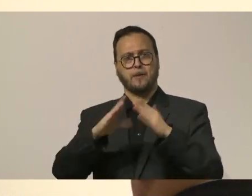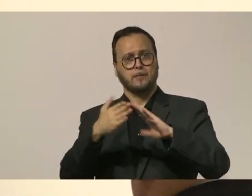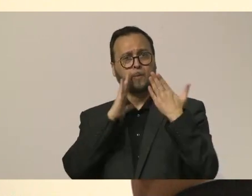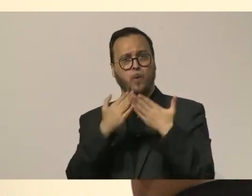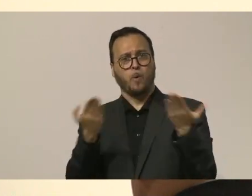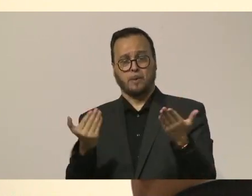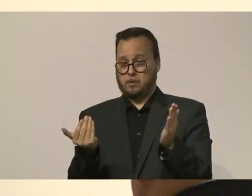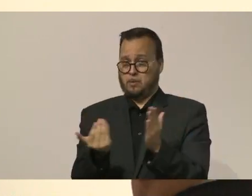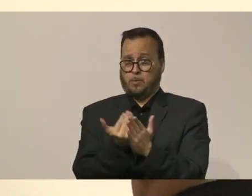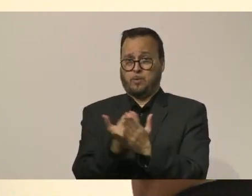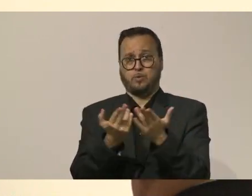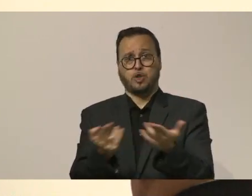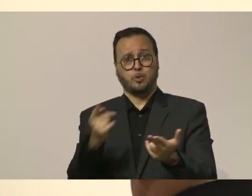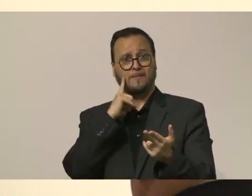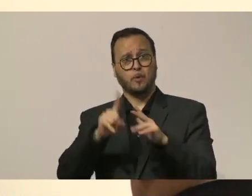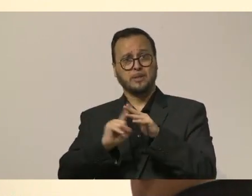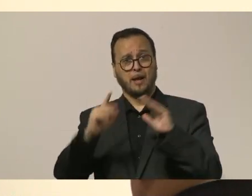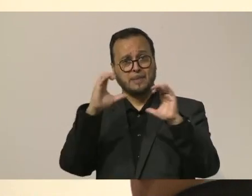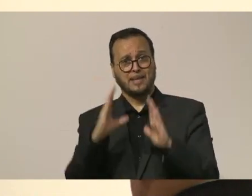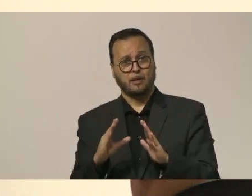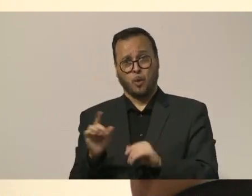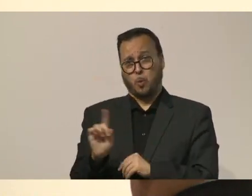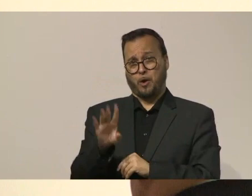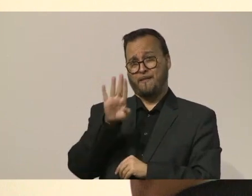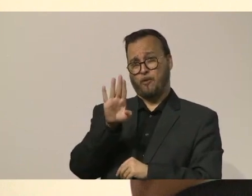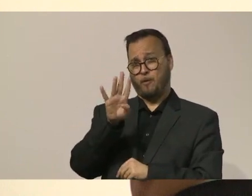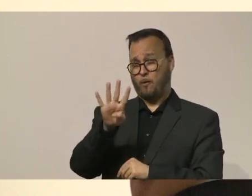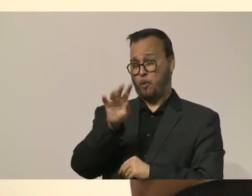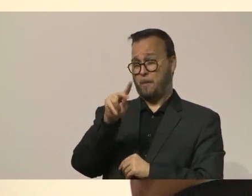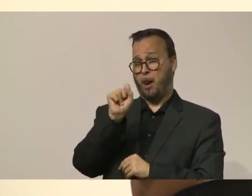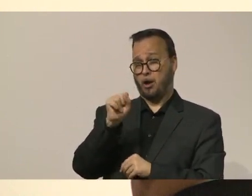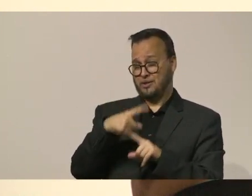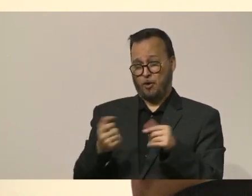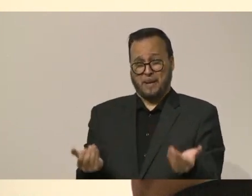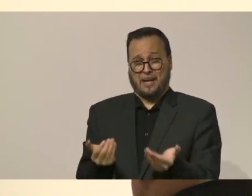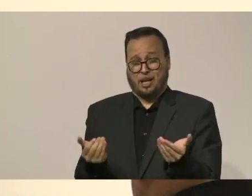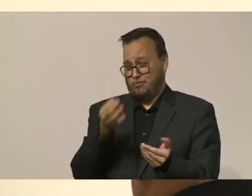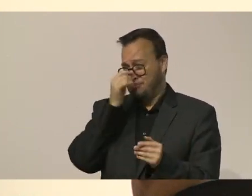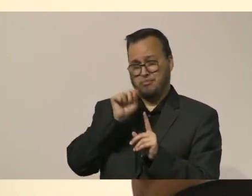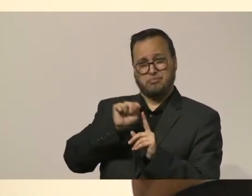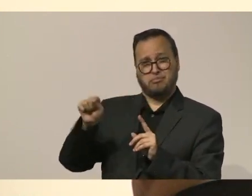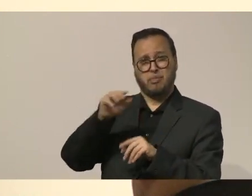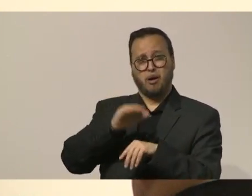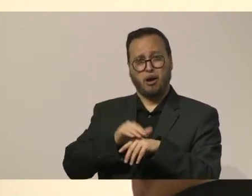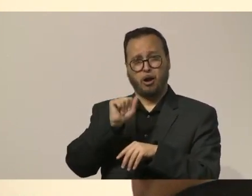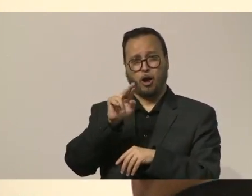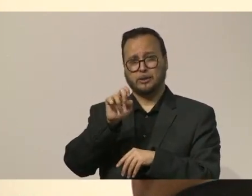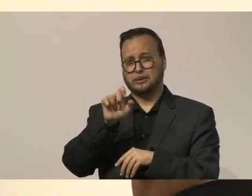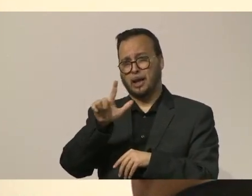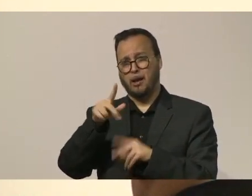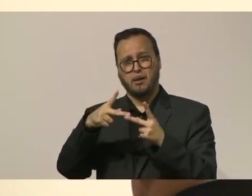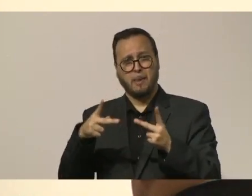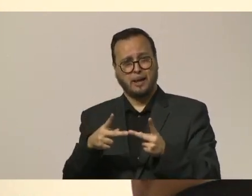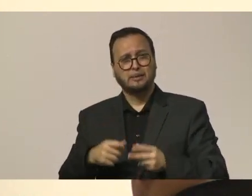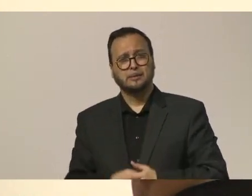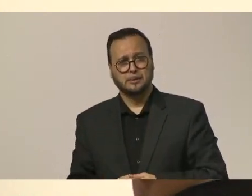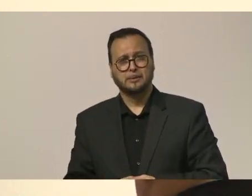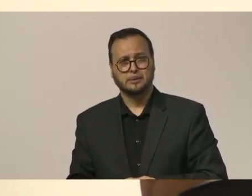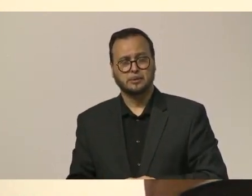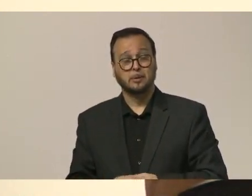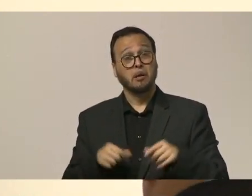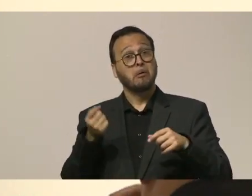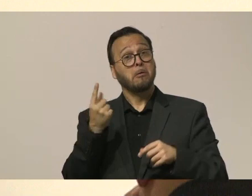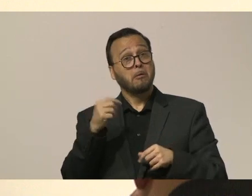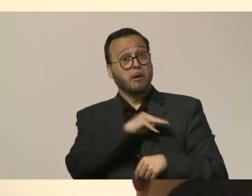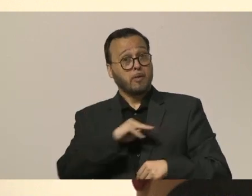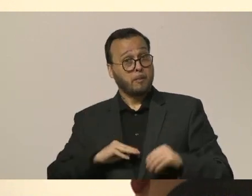new shelter for asylum seekers just 4 blocks from here, over on Austell Place. While the mayor's